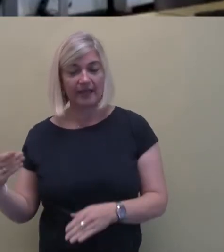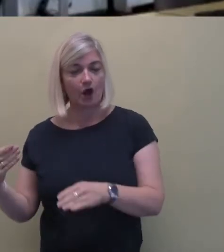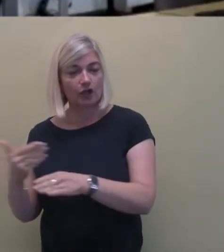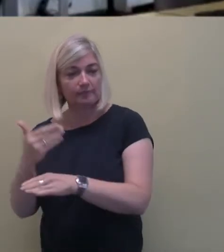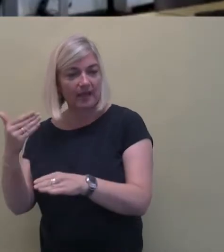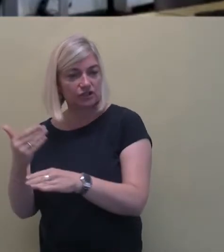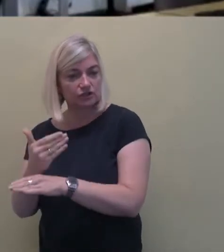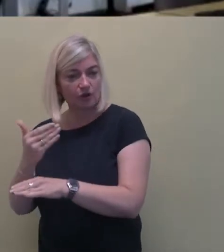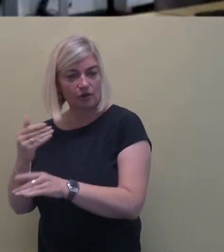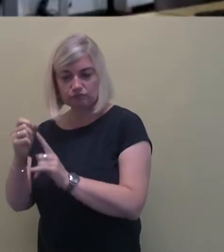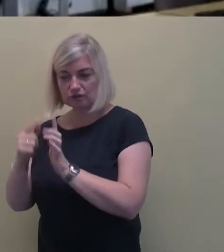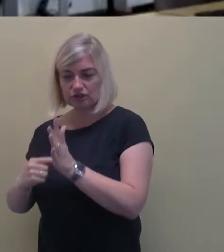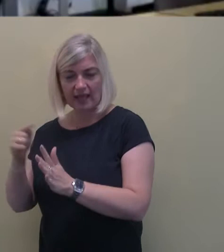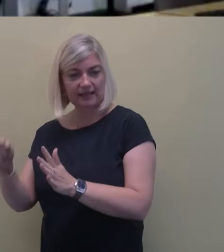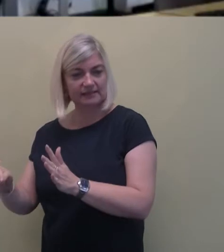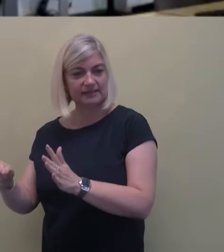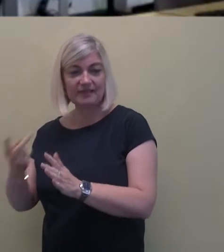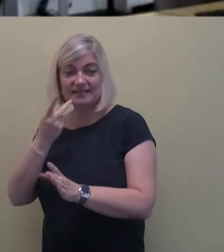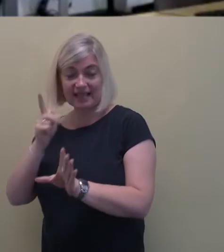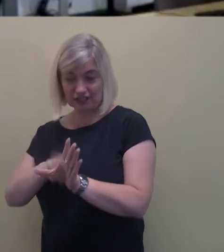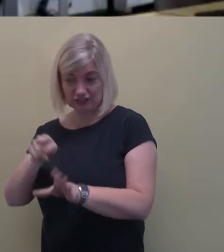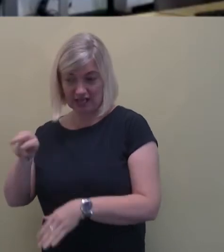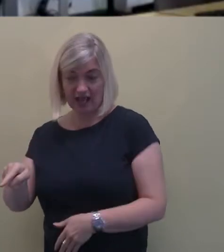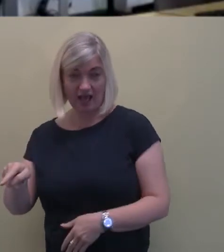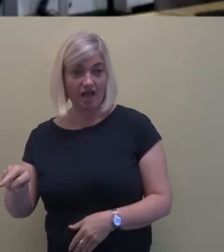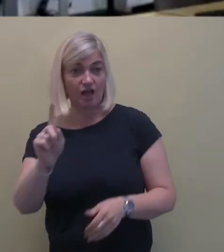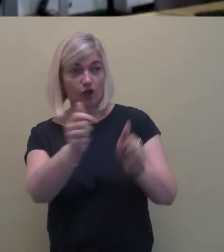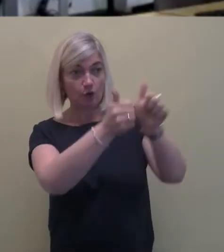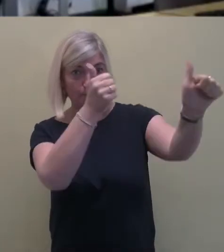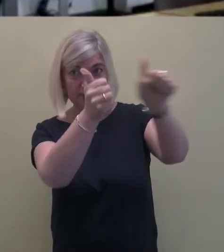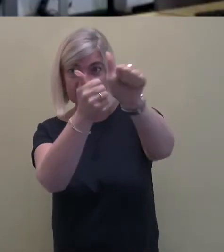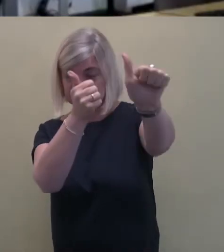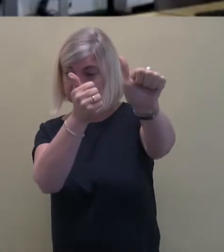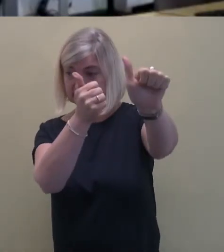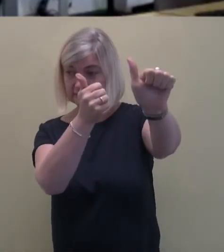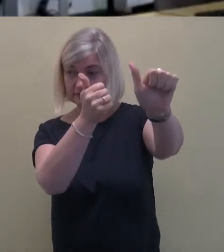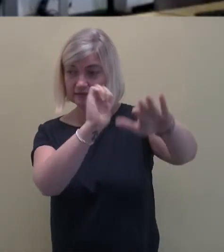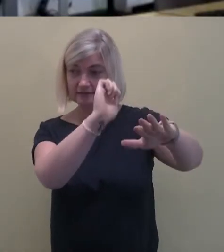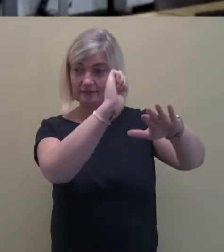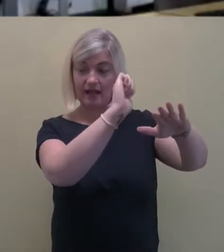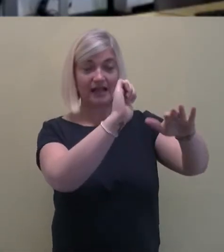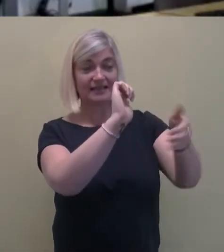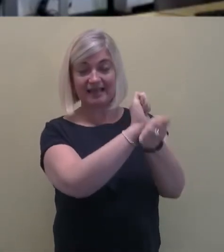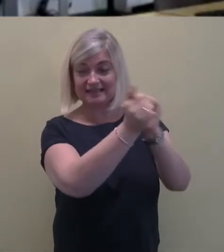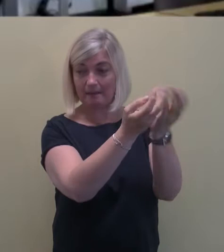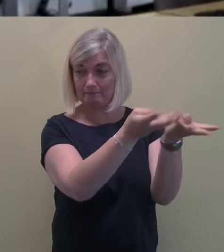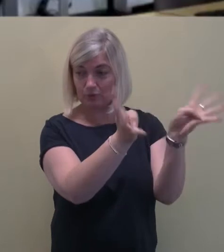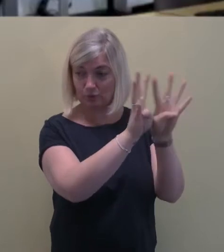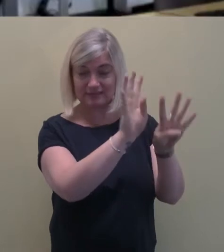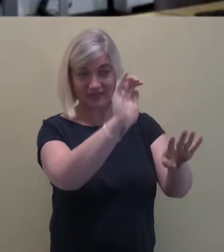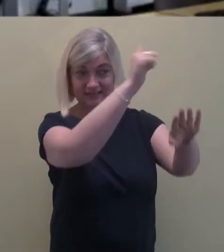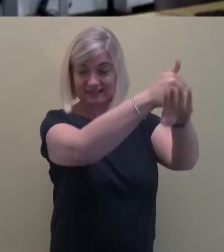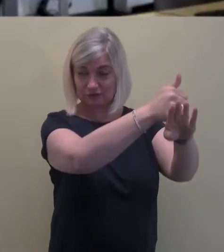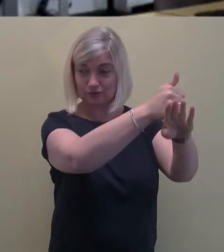to leave with. So they're having the opportunity there to completely tick box exactly the skills employers want, which will then make the students a lot